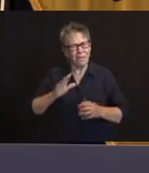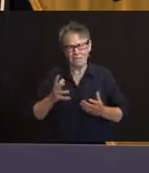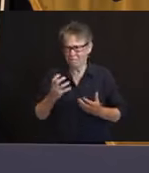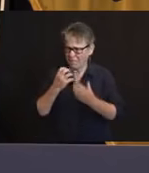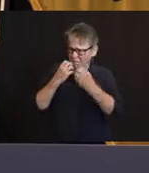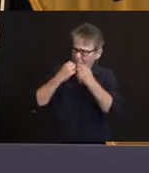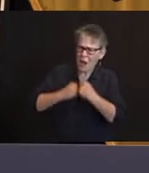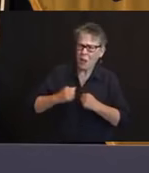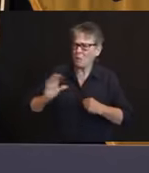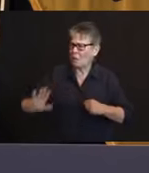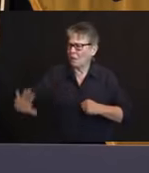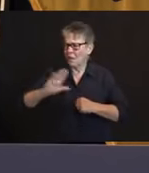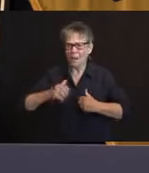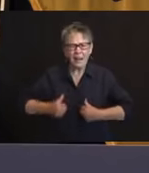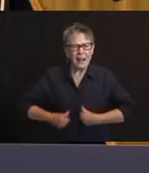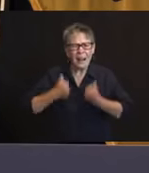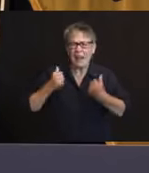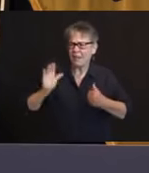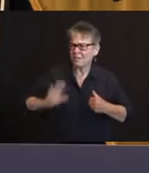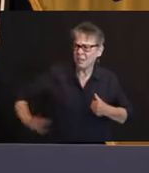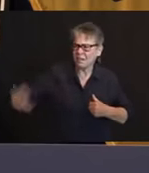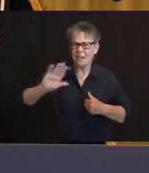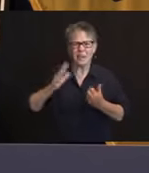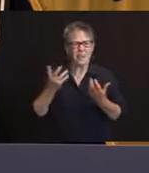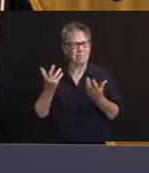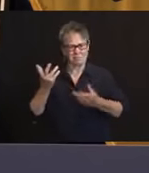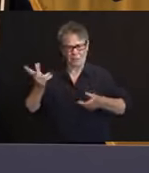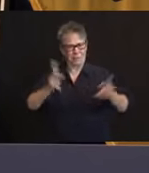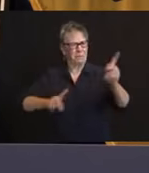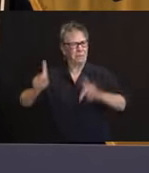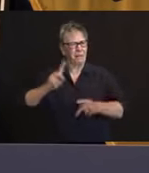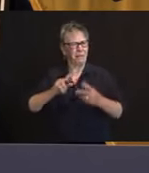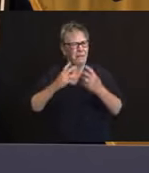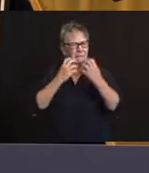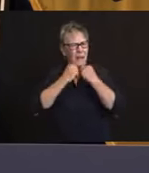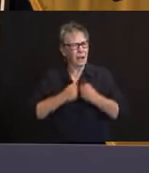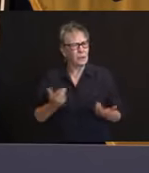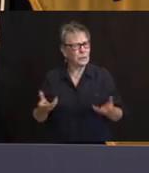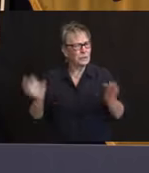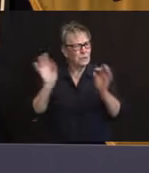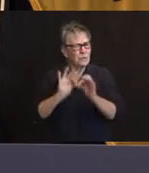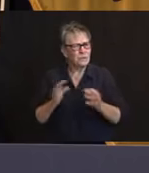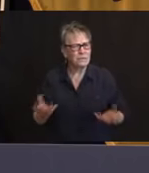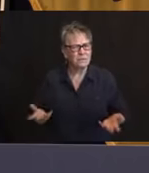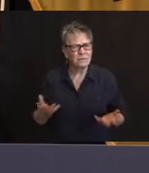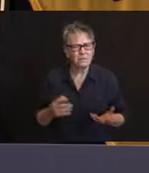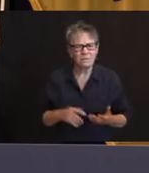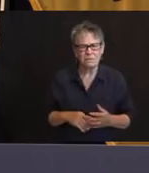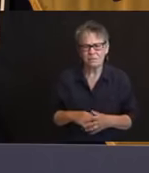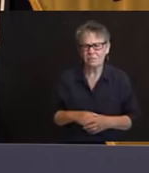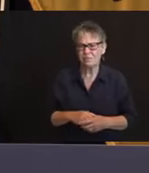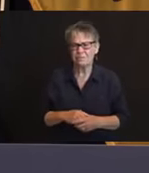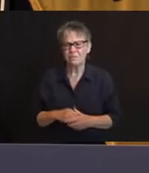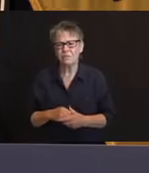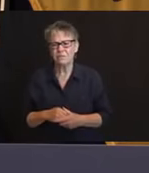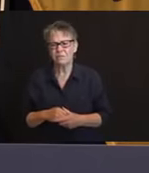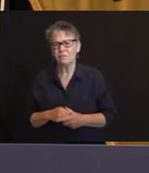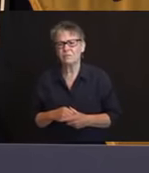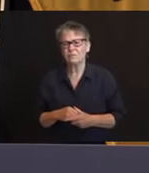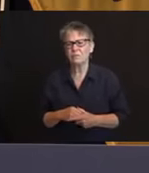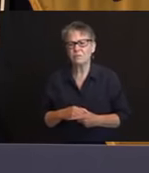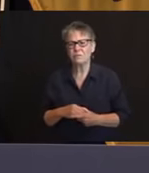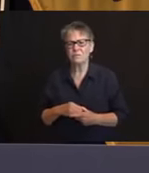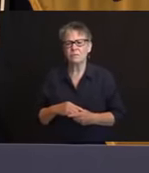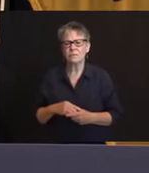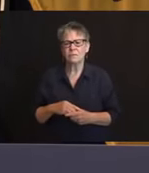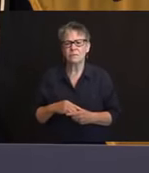I don't know that I've spent a whole lot of time thinking about the Christopher Columbus statues, so I'm not sure I'm going to make news